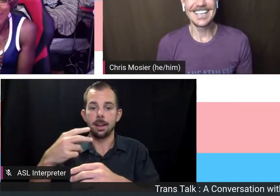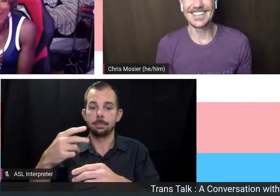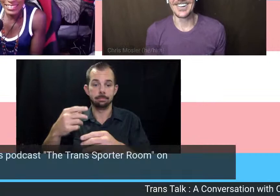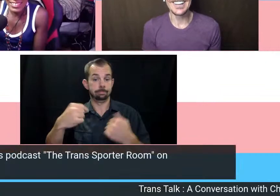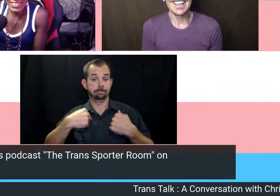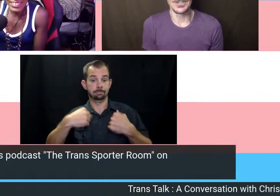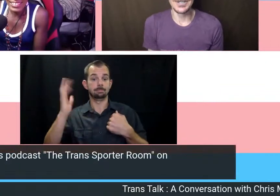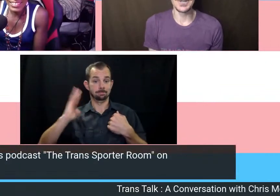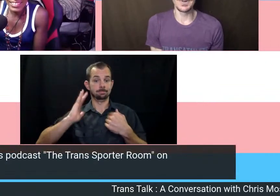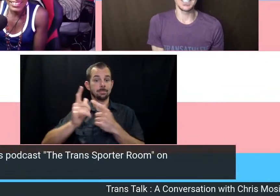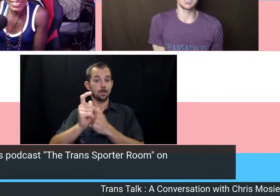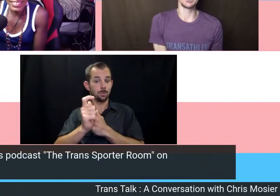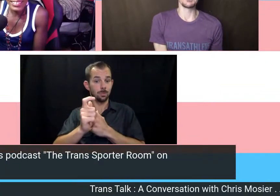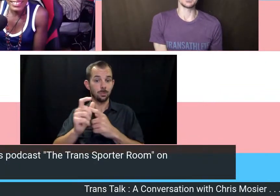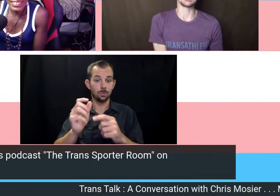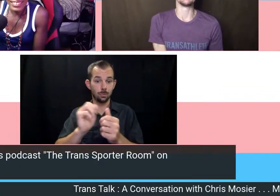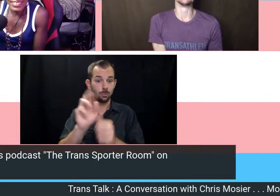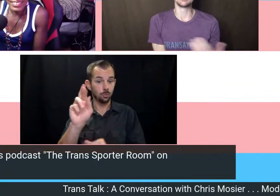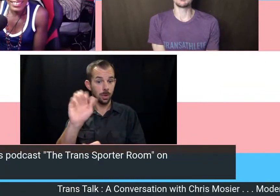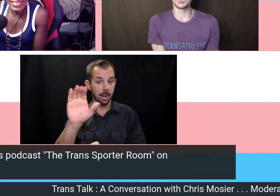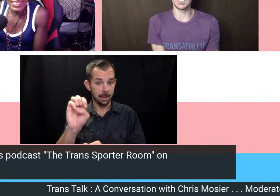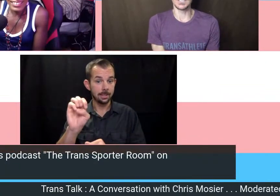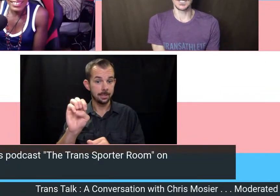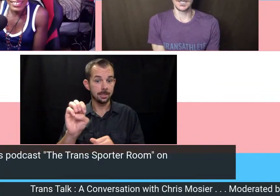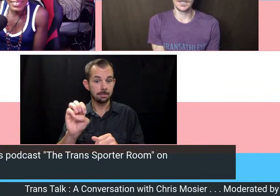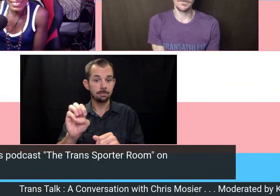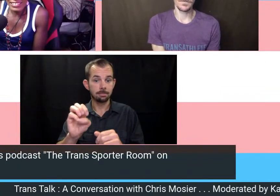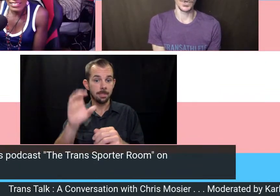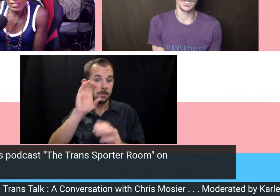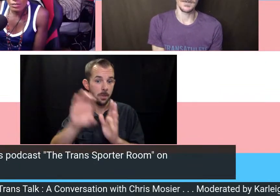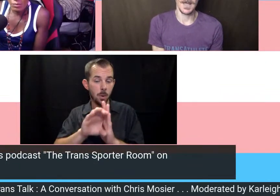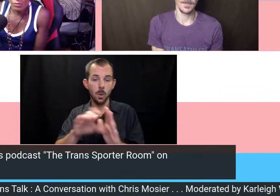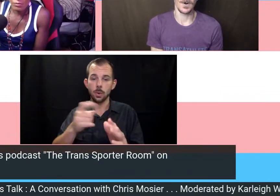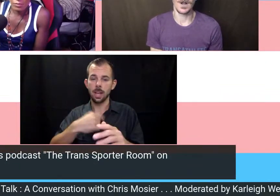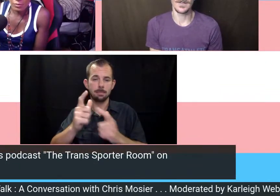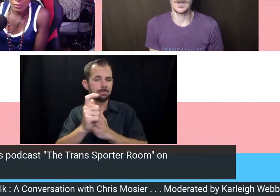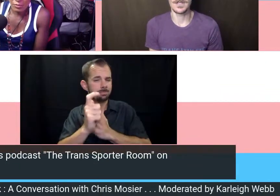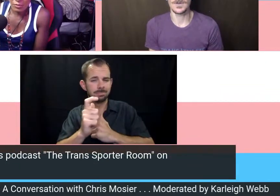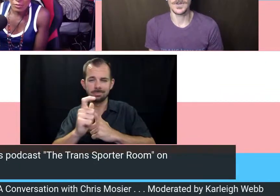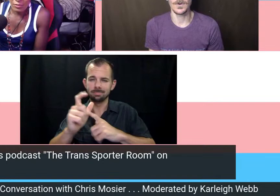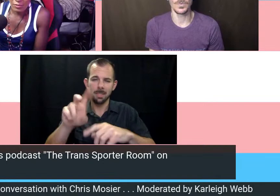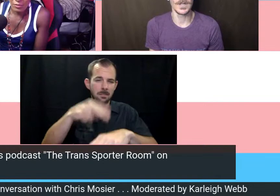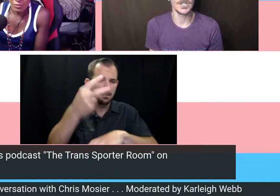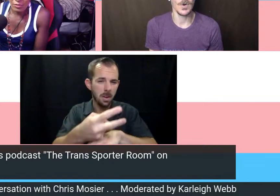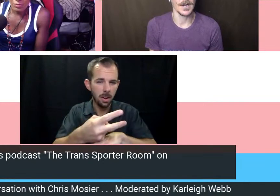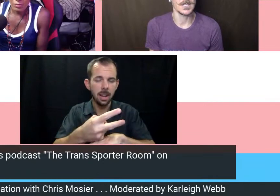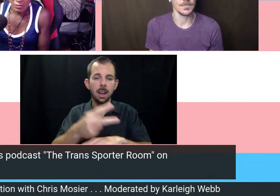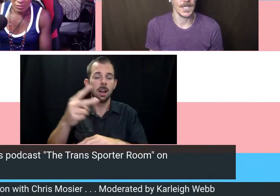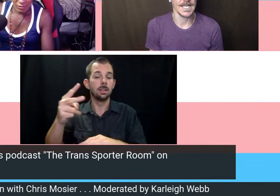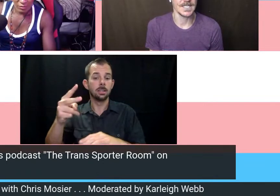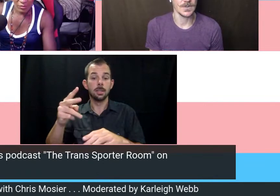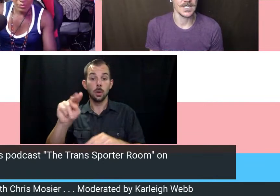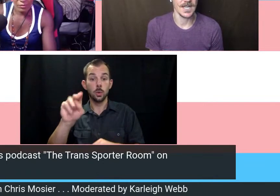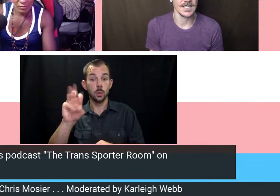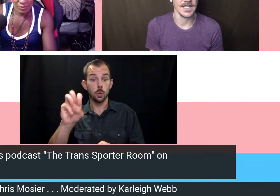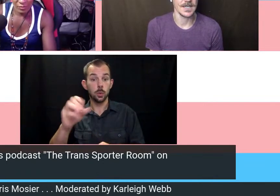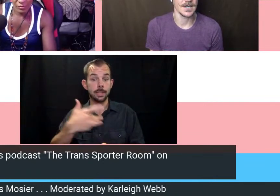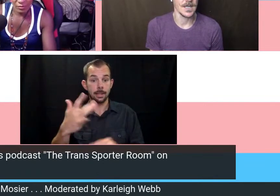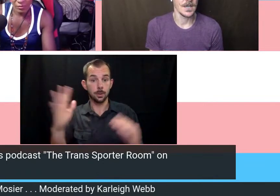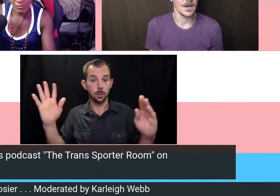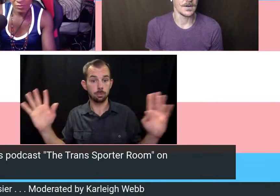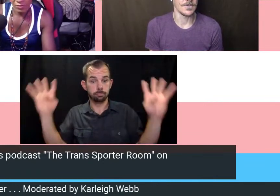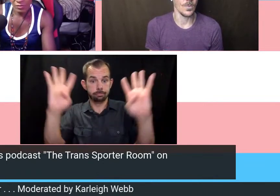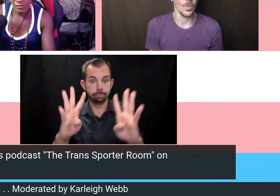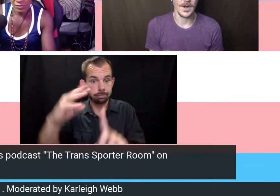like, those are the ones that they're going to pick out and put in the paper. And, they're really trying to play to this